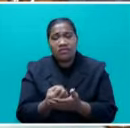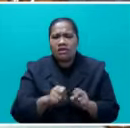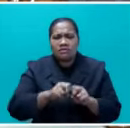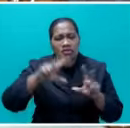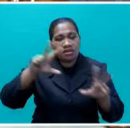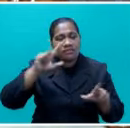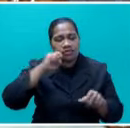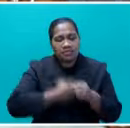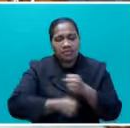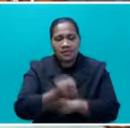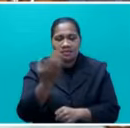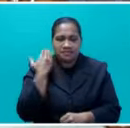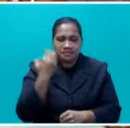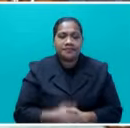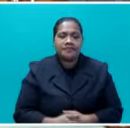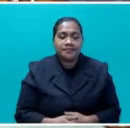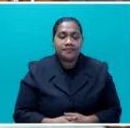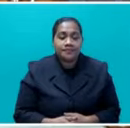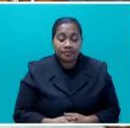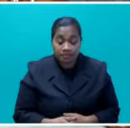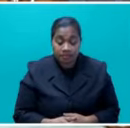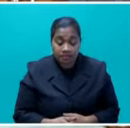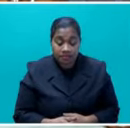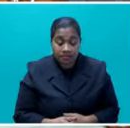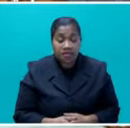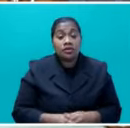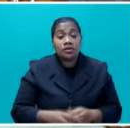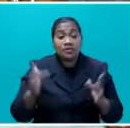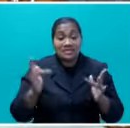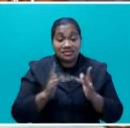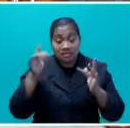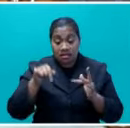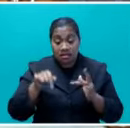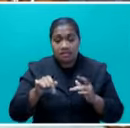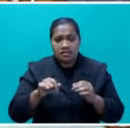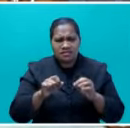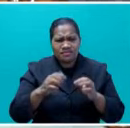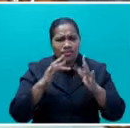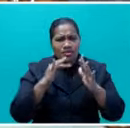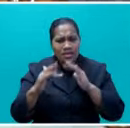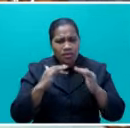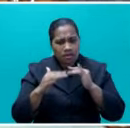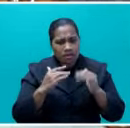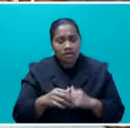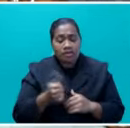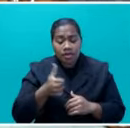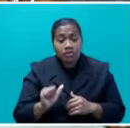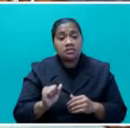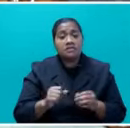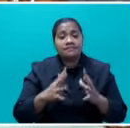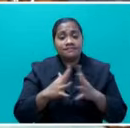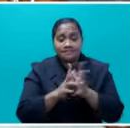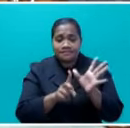Speaker, sir, the new FM network will also use what we call Single Frequency Network, or SFN. This is also being used for the Walesi digital